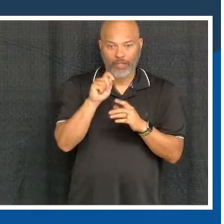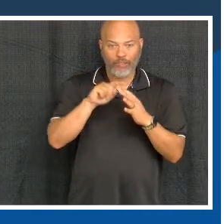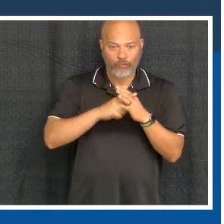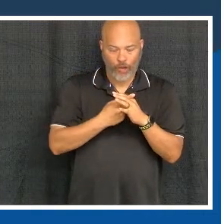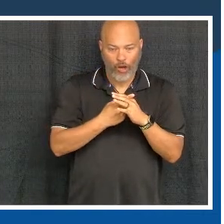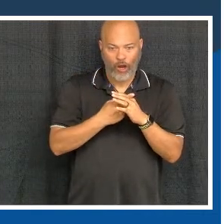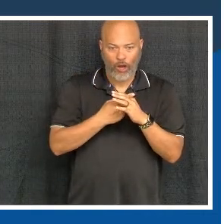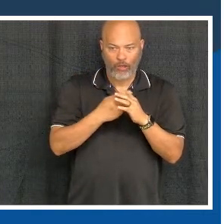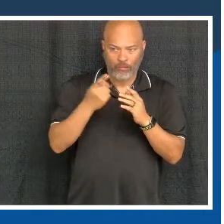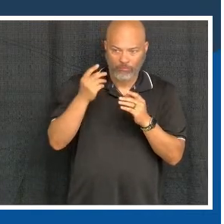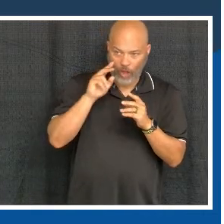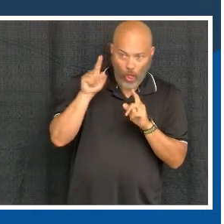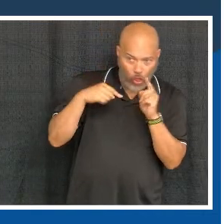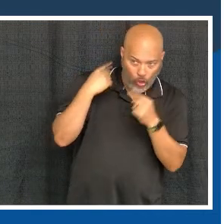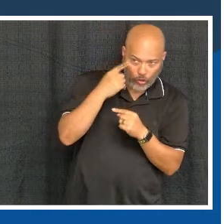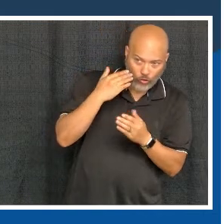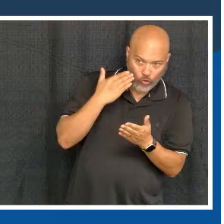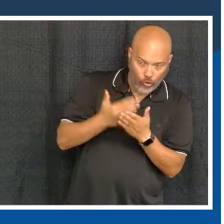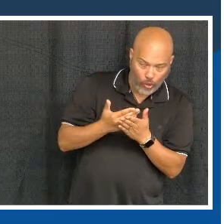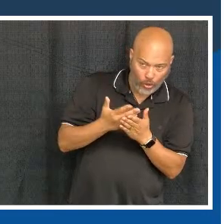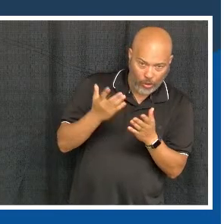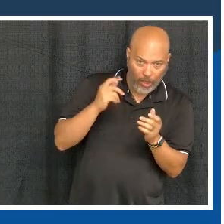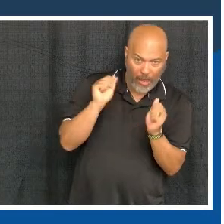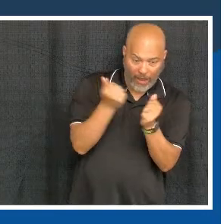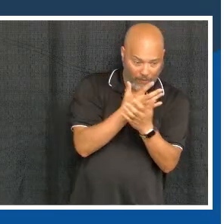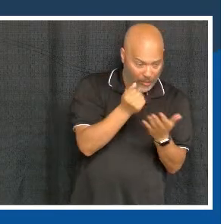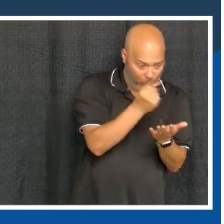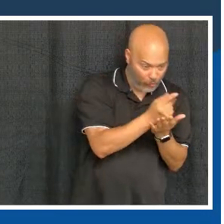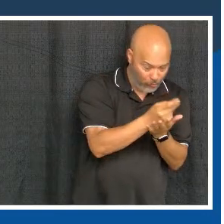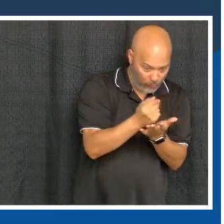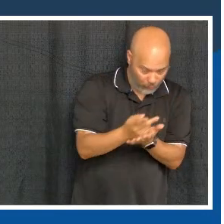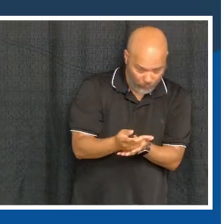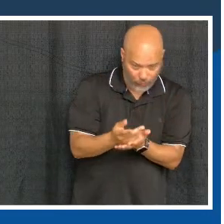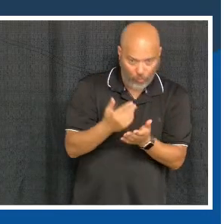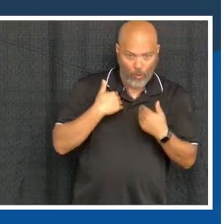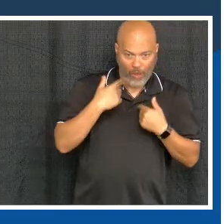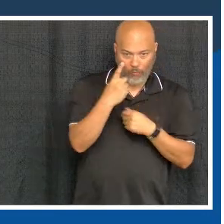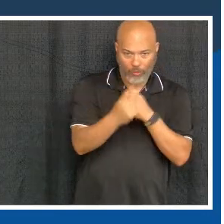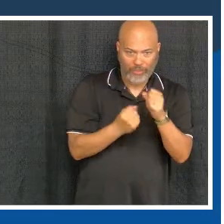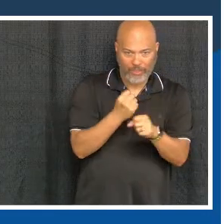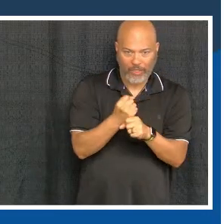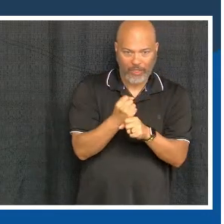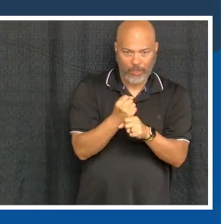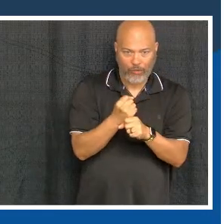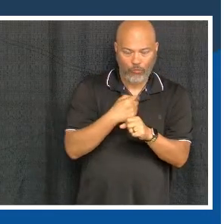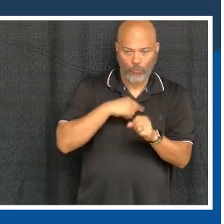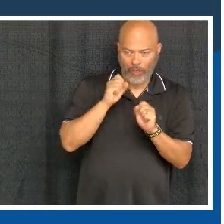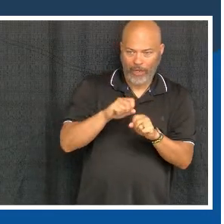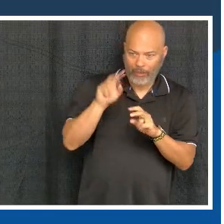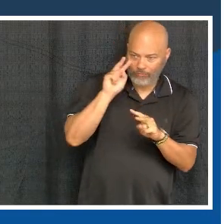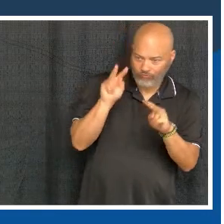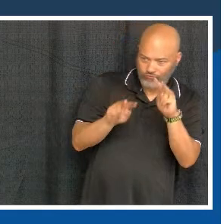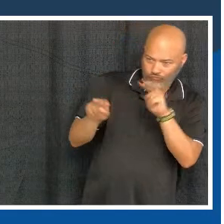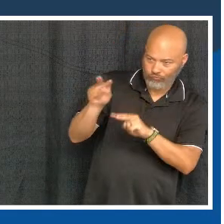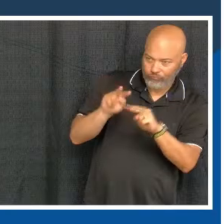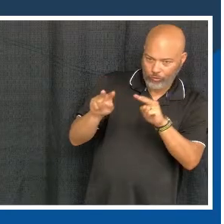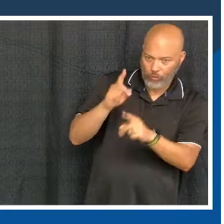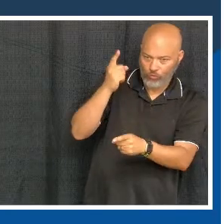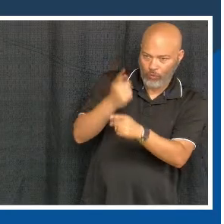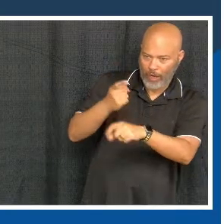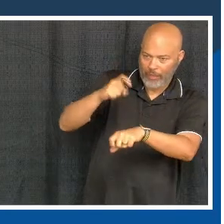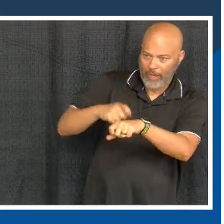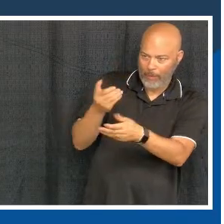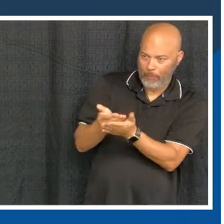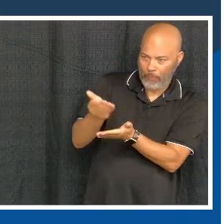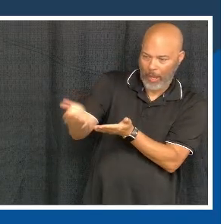to us. And once we have all these approvals in place, we'll have about a year that we could look at the market before we have to